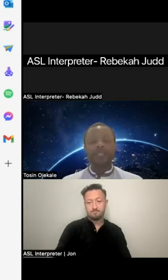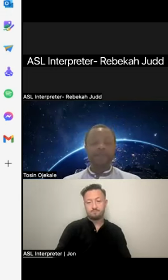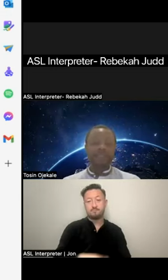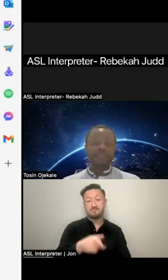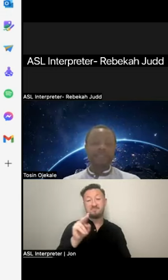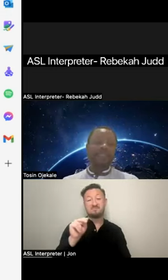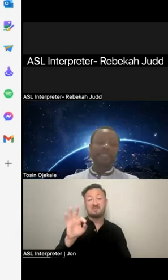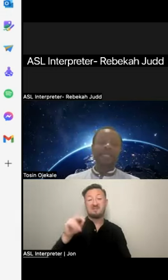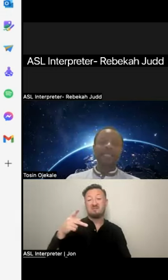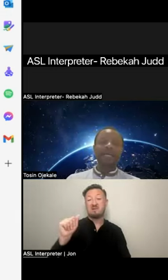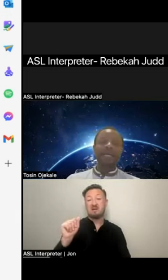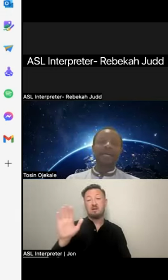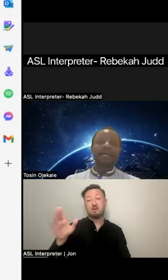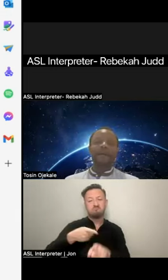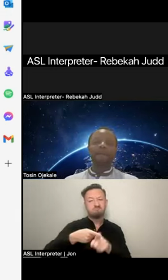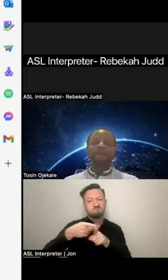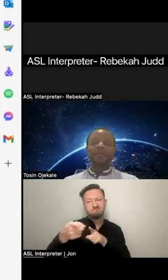they specialize in